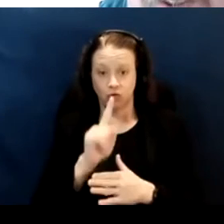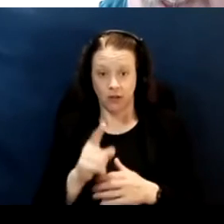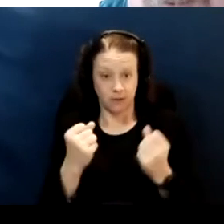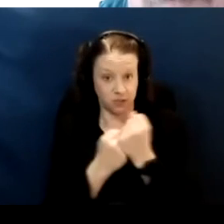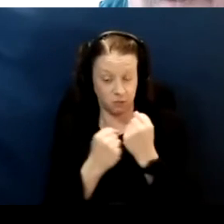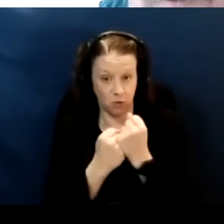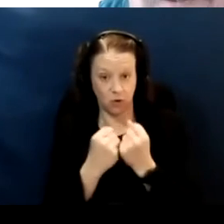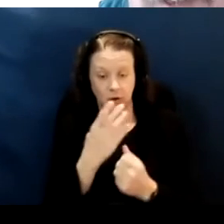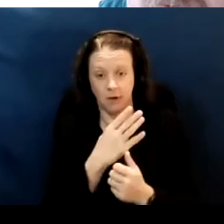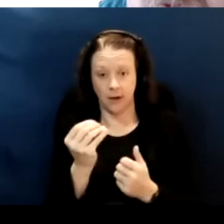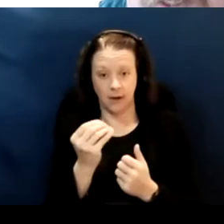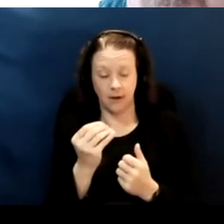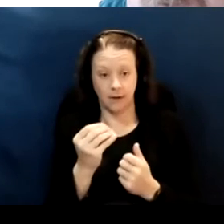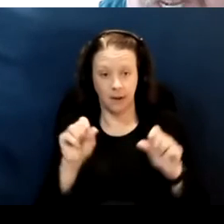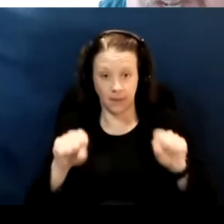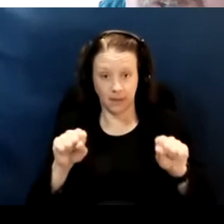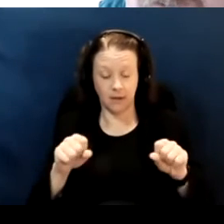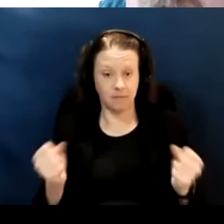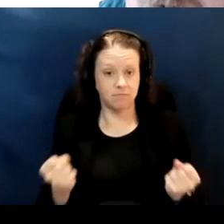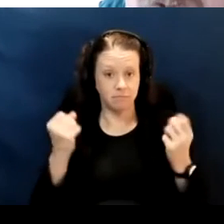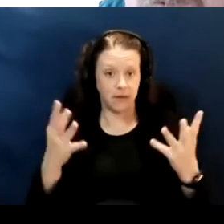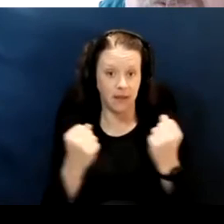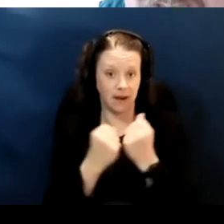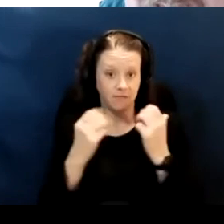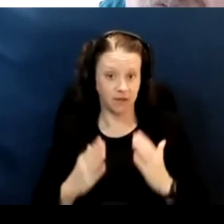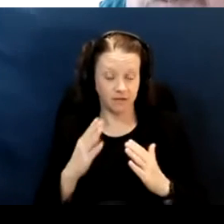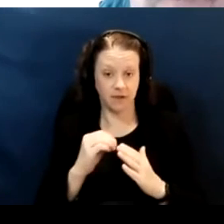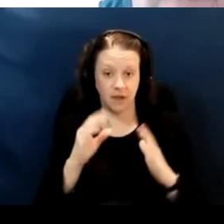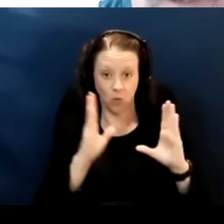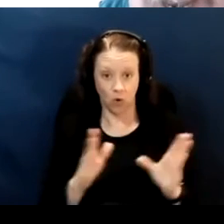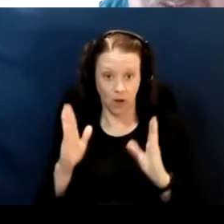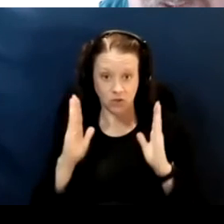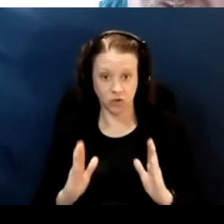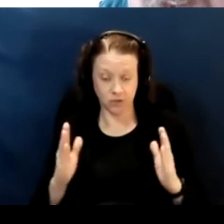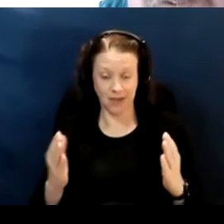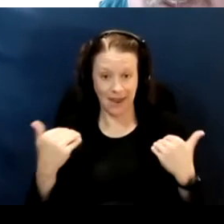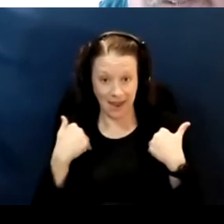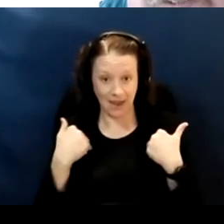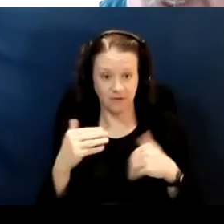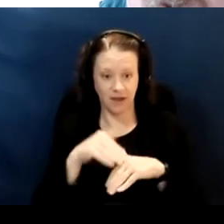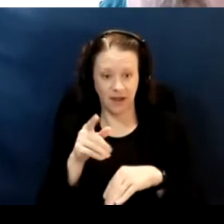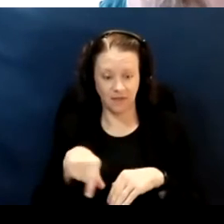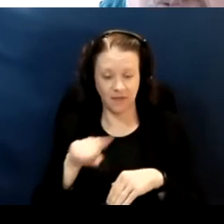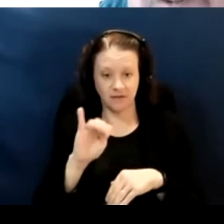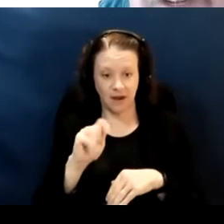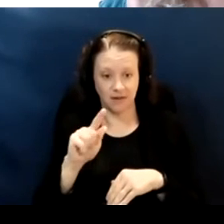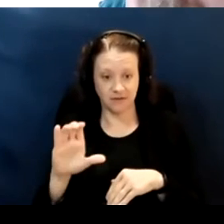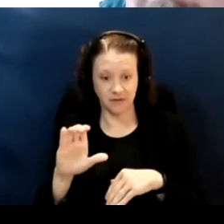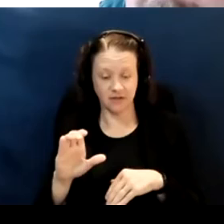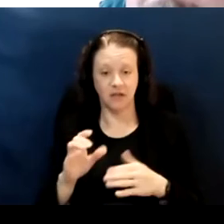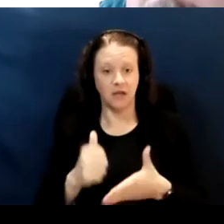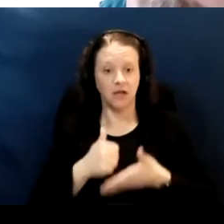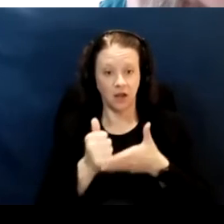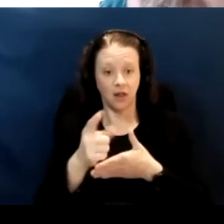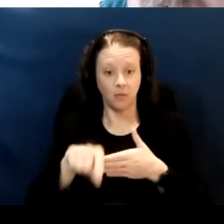and ability that many advocates and organizers have at these ILCs to help you